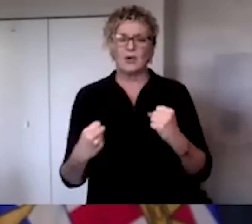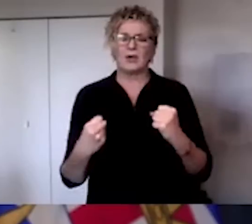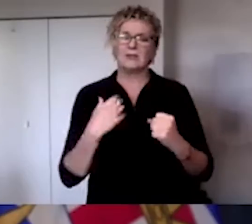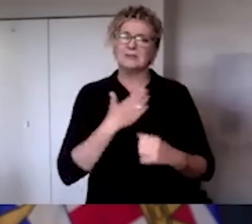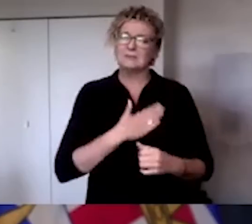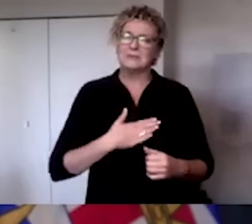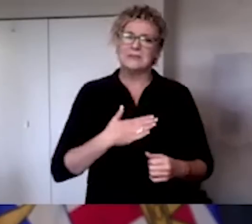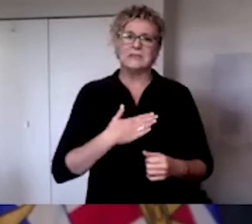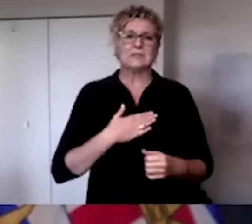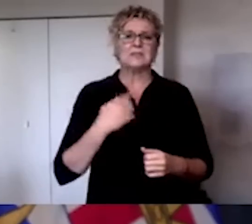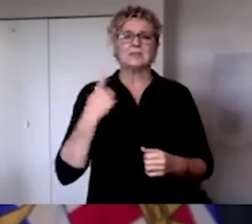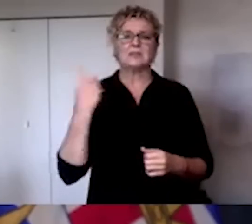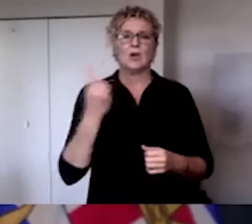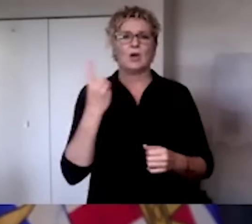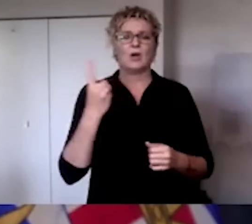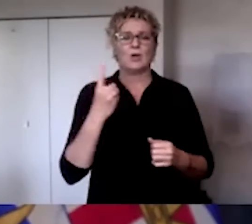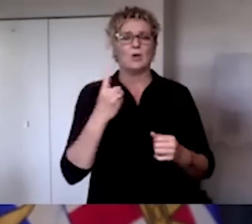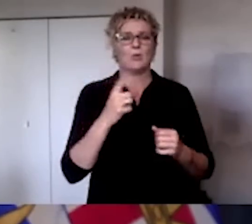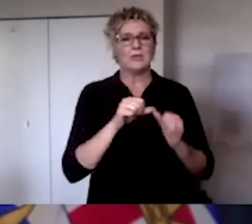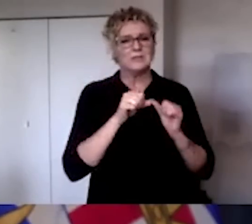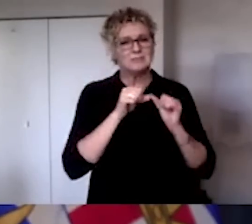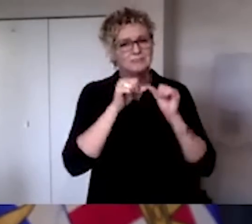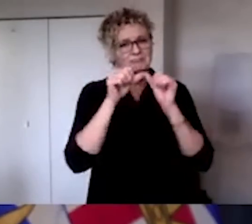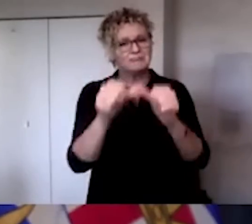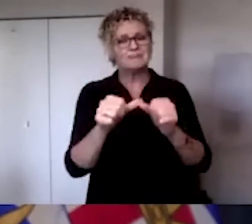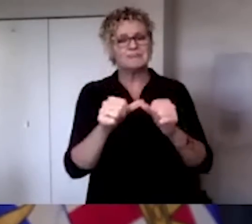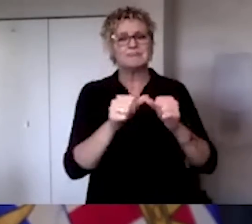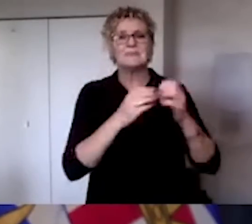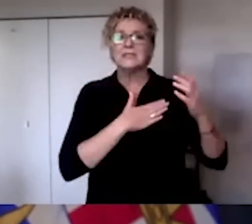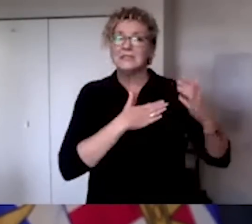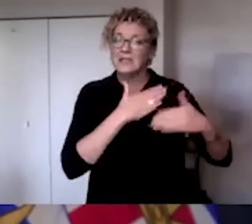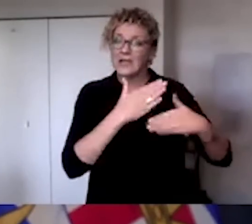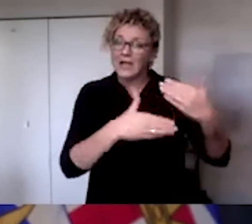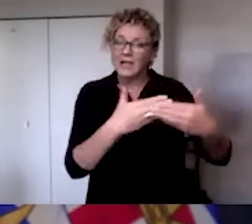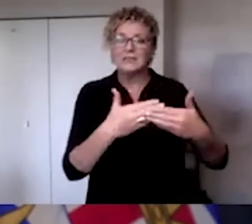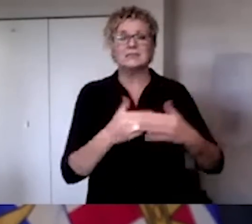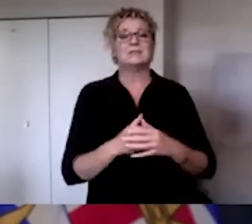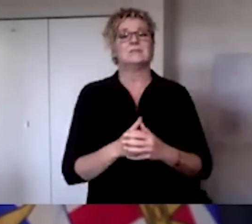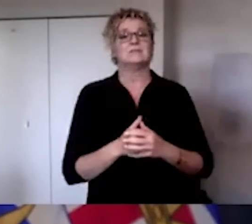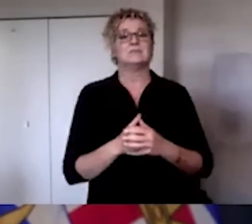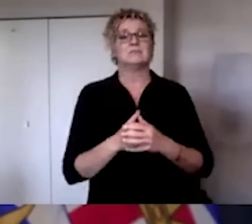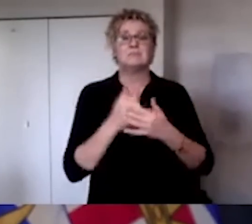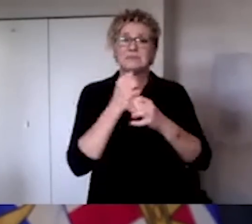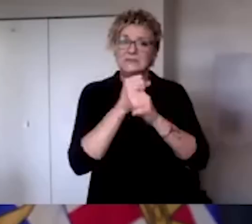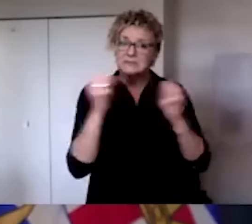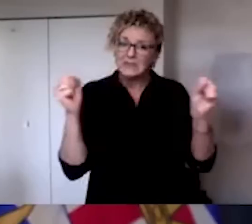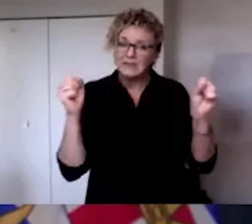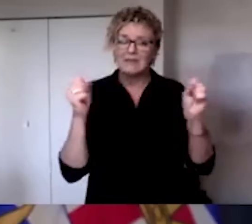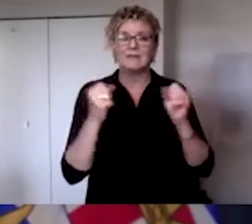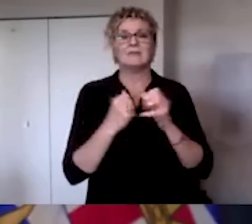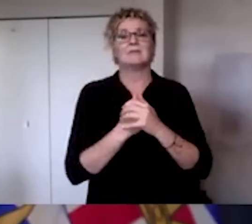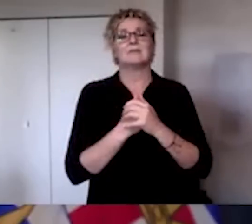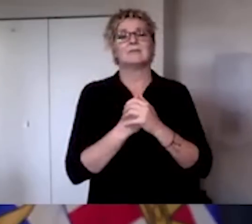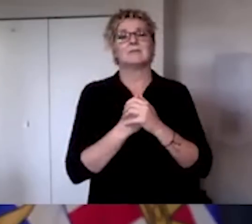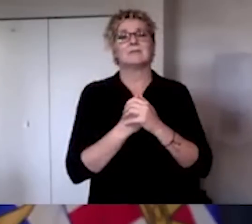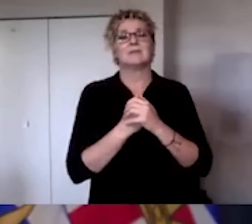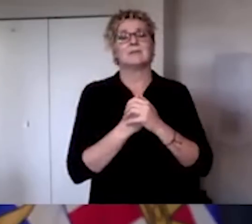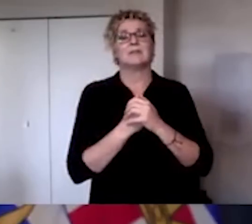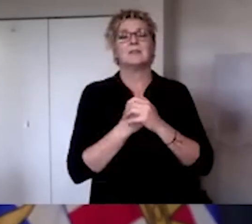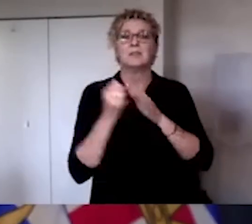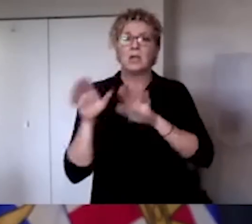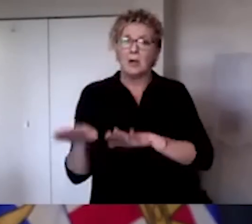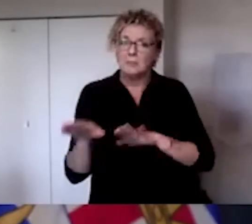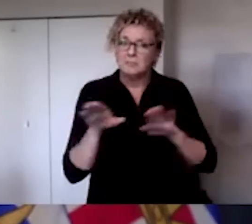virtually this fall. Living with COVID-19 is about finding that balance that will keep our communities strong